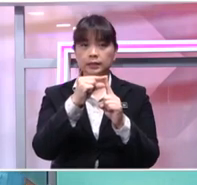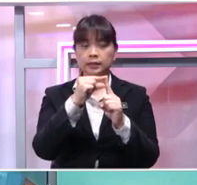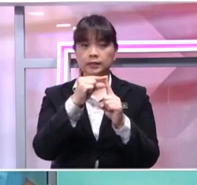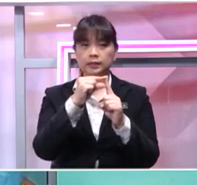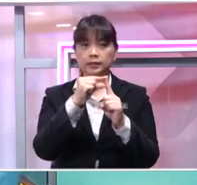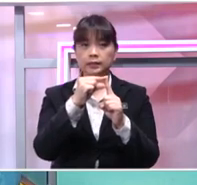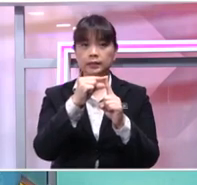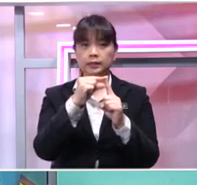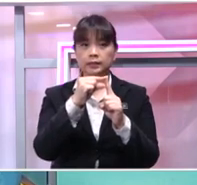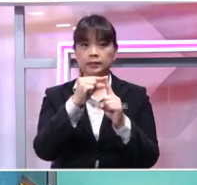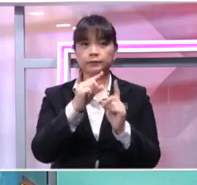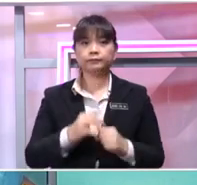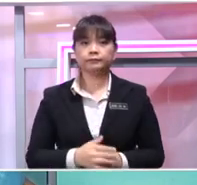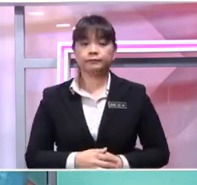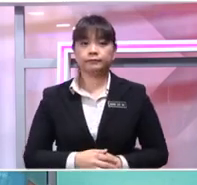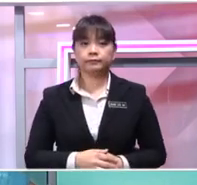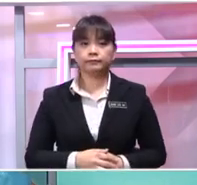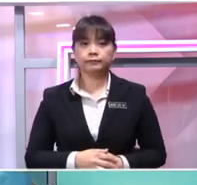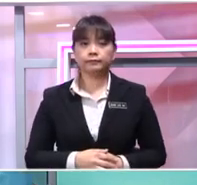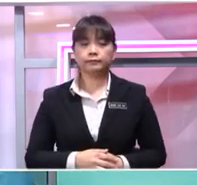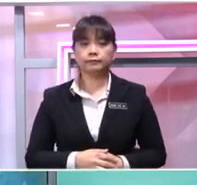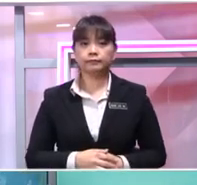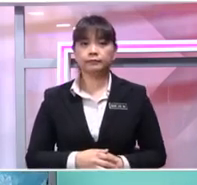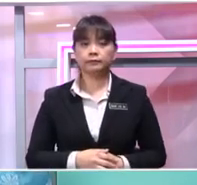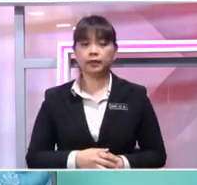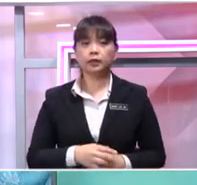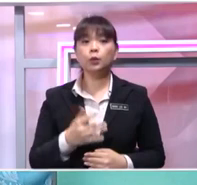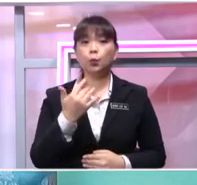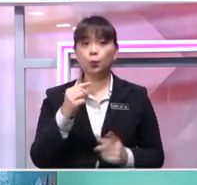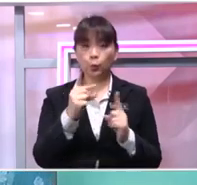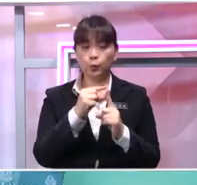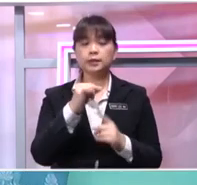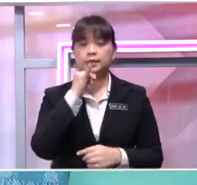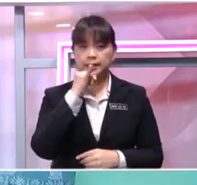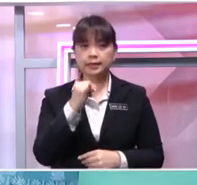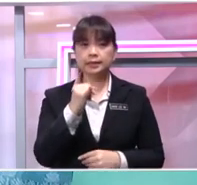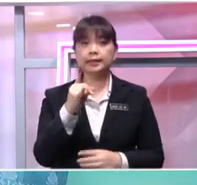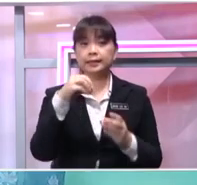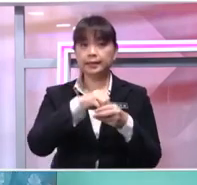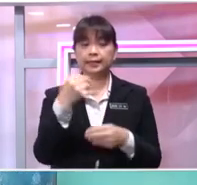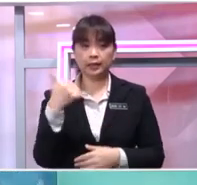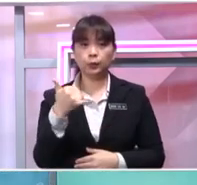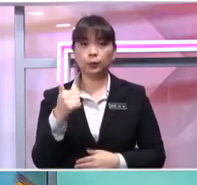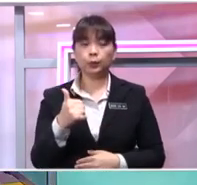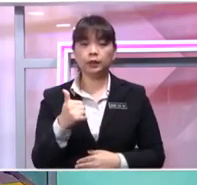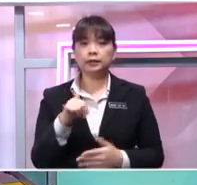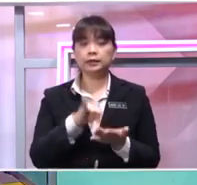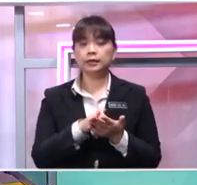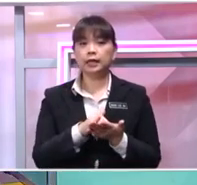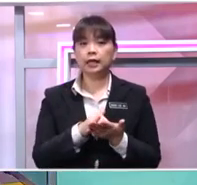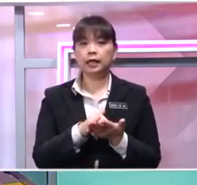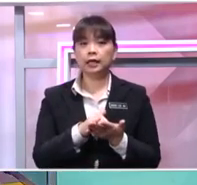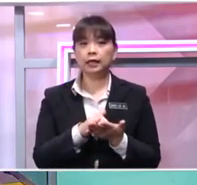question for that specific mm-hmm. letter. That's why the word is being emphasized. Yes, that is how you want to